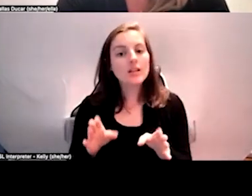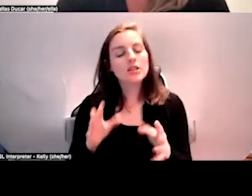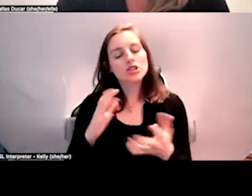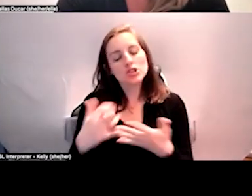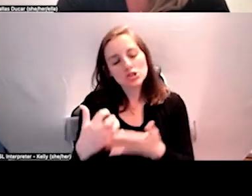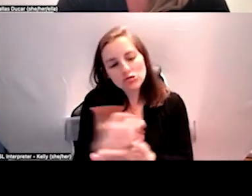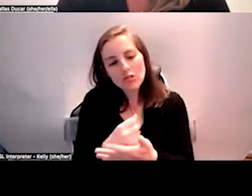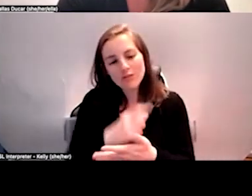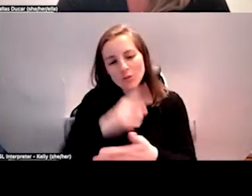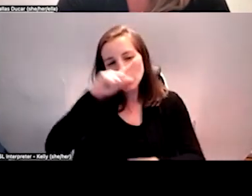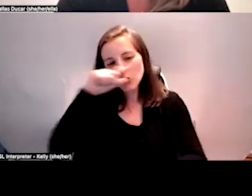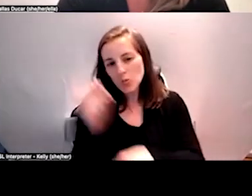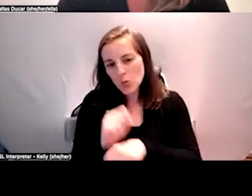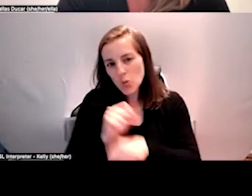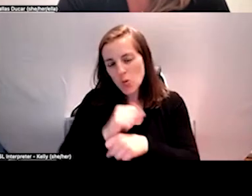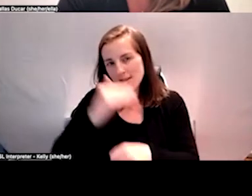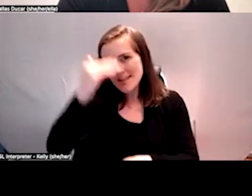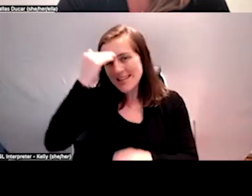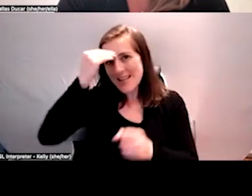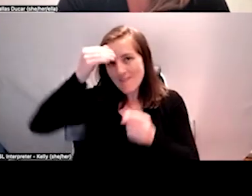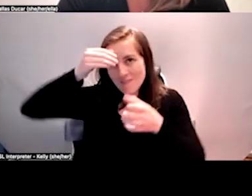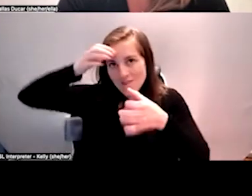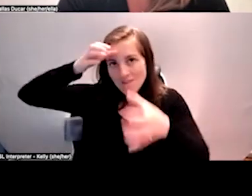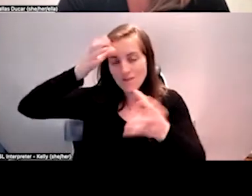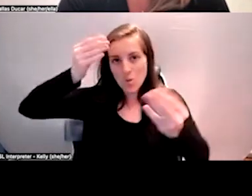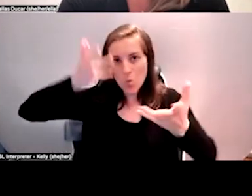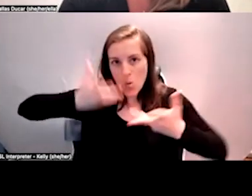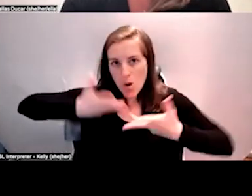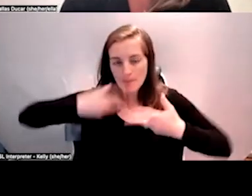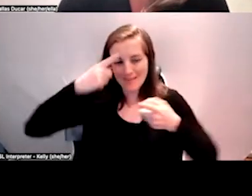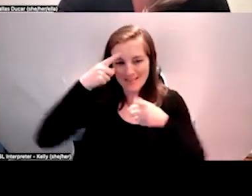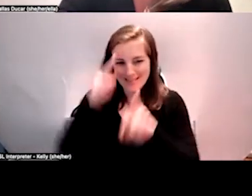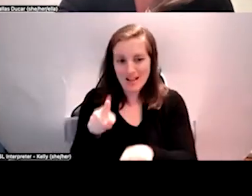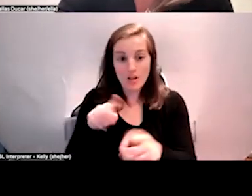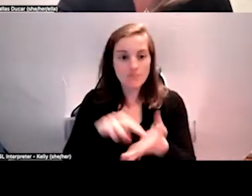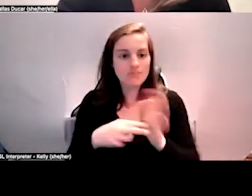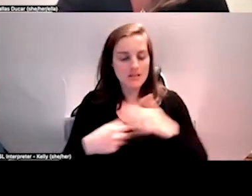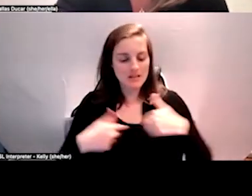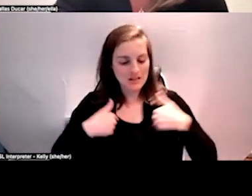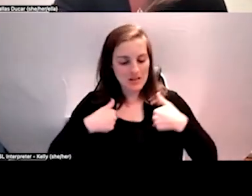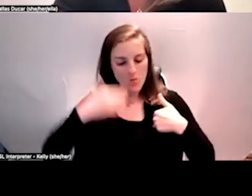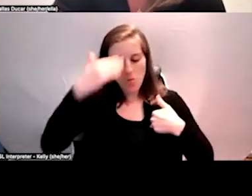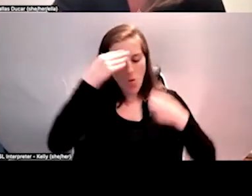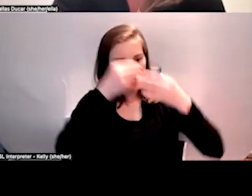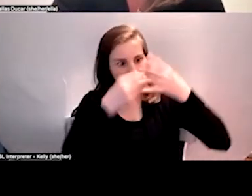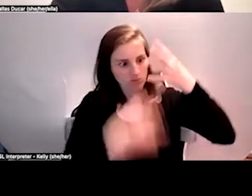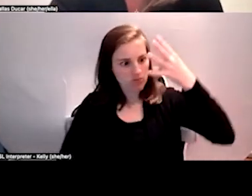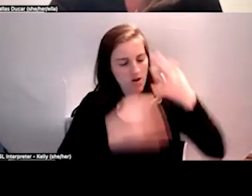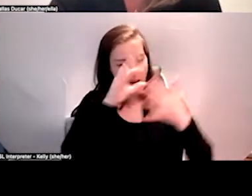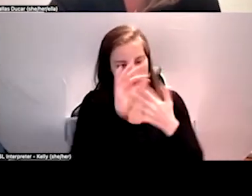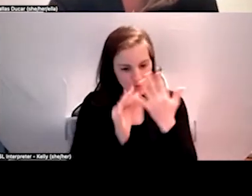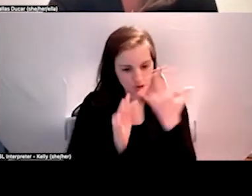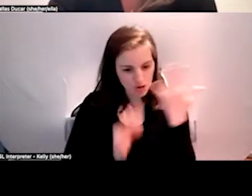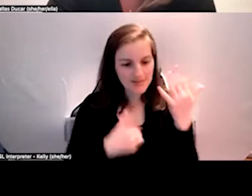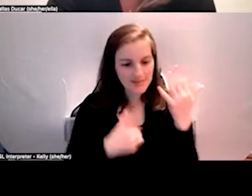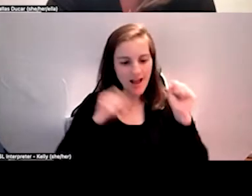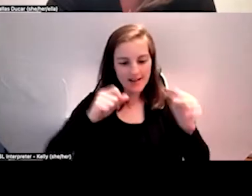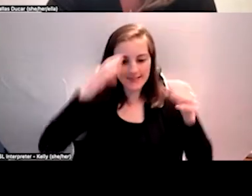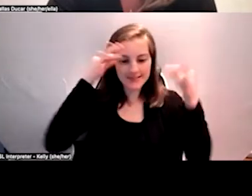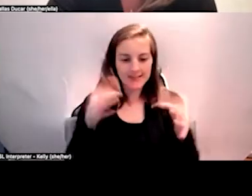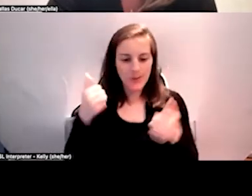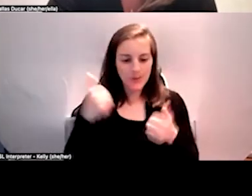that you actually are able to decide what you're getting in the treatment. It means that you are put in the driver's